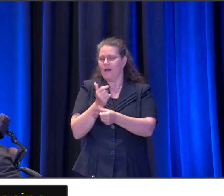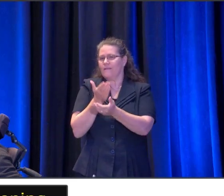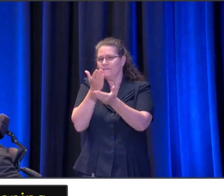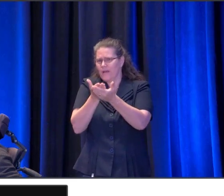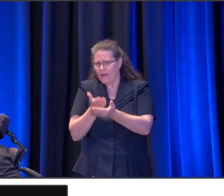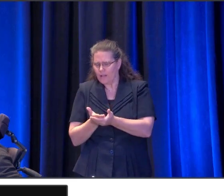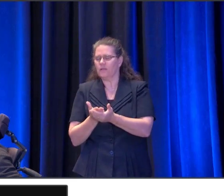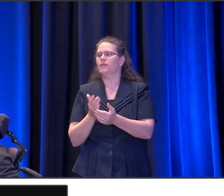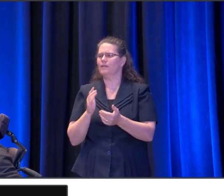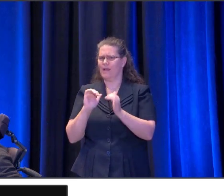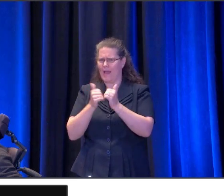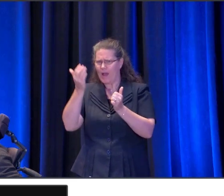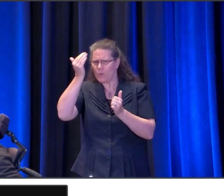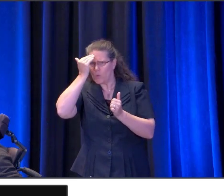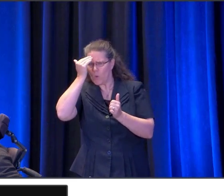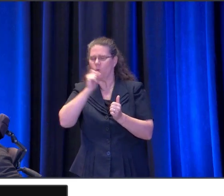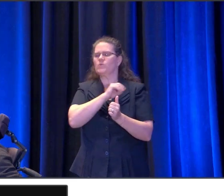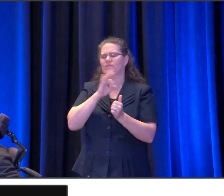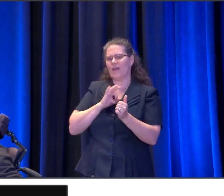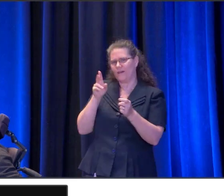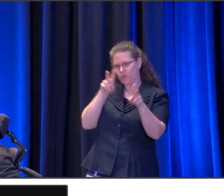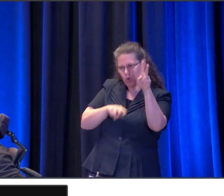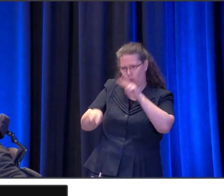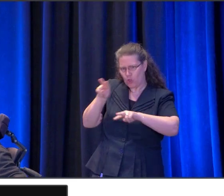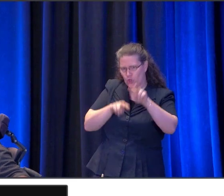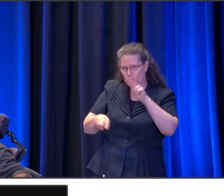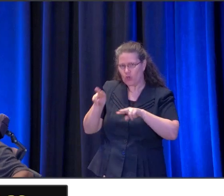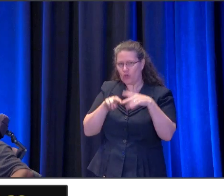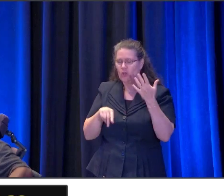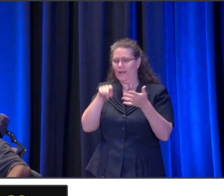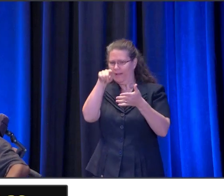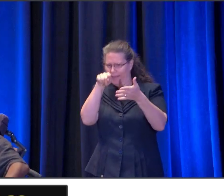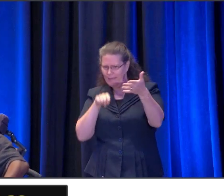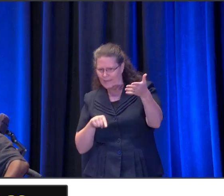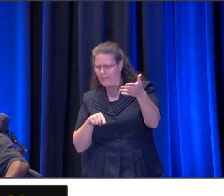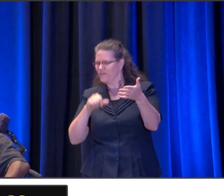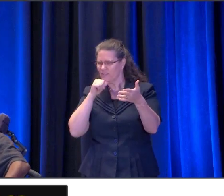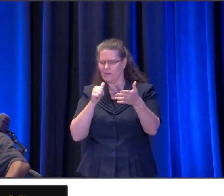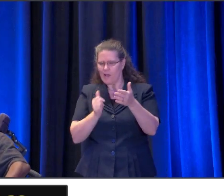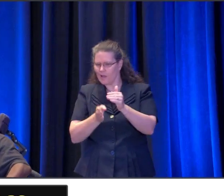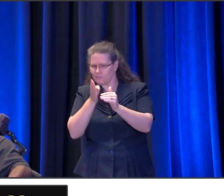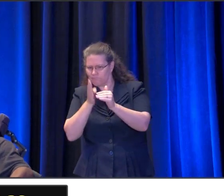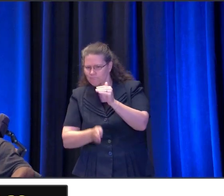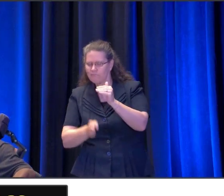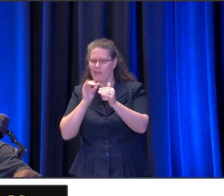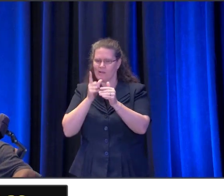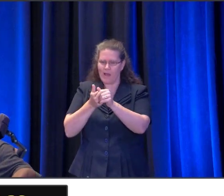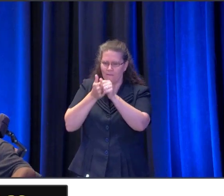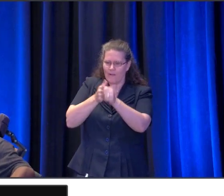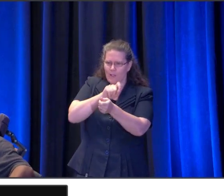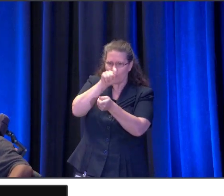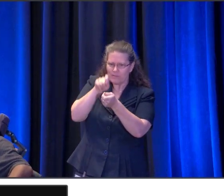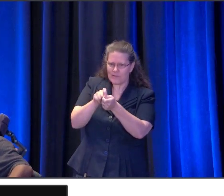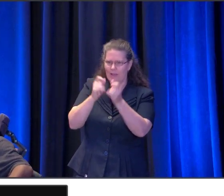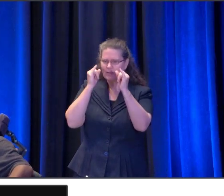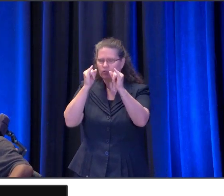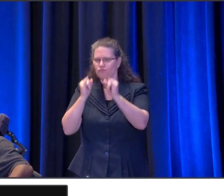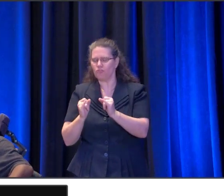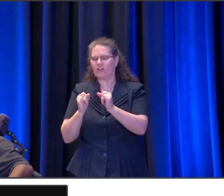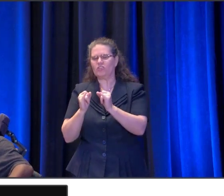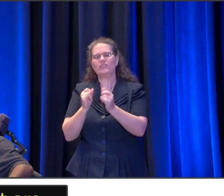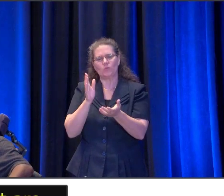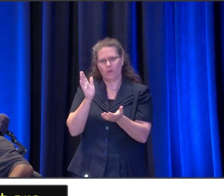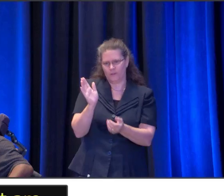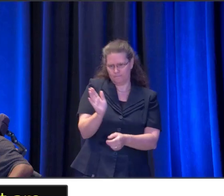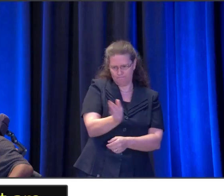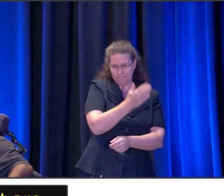come in, and then they will discard any that are not completed according to the instructions. For